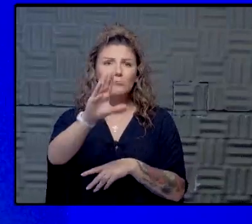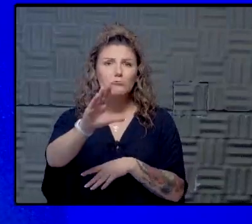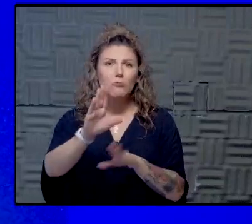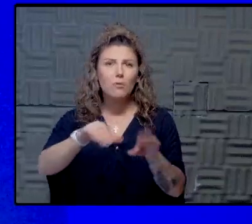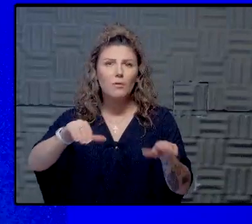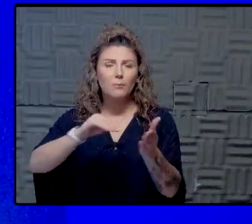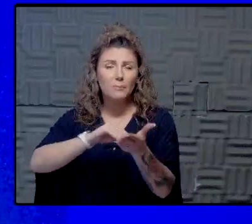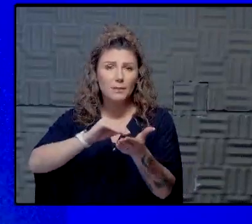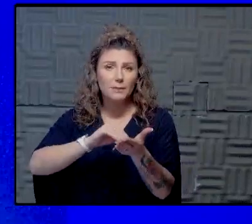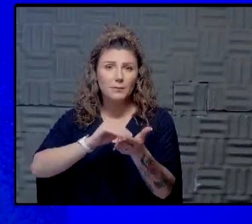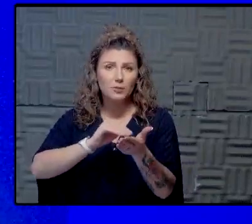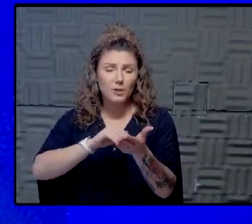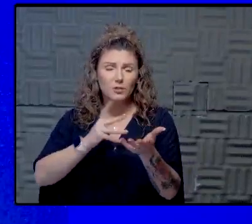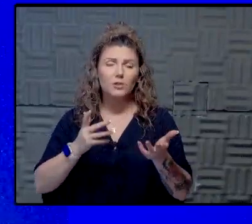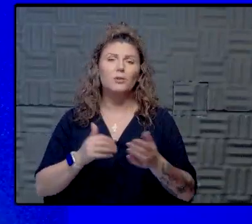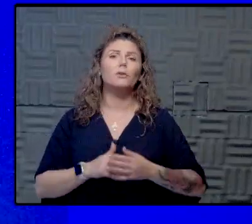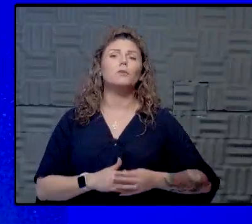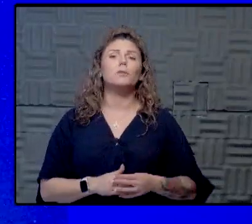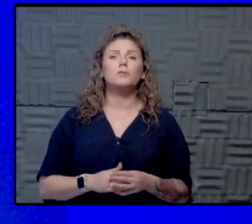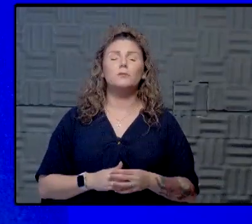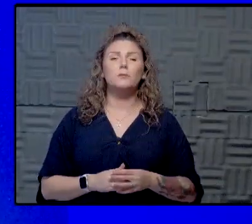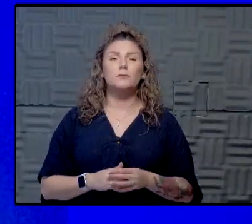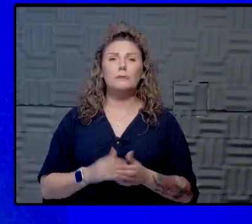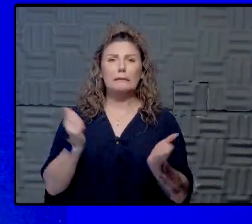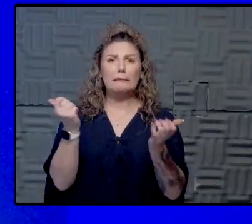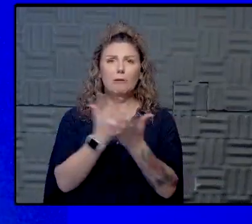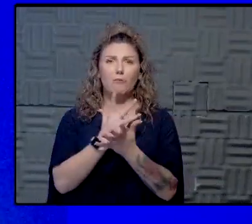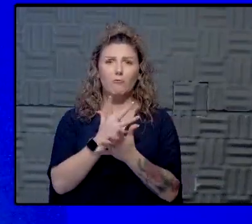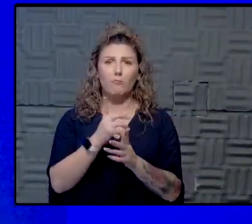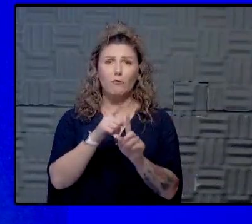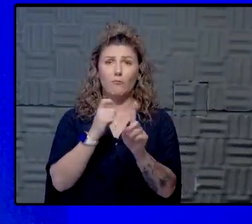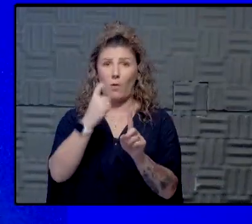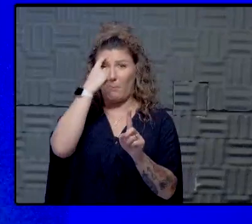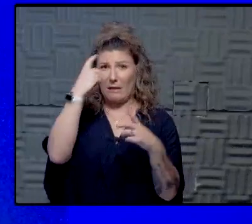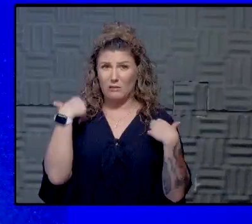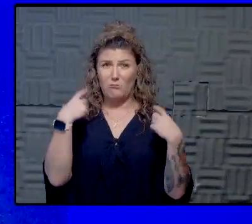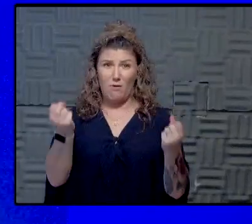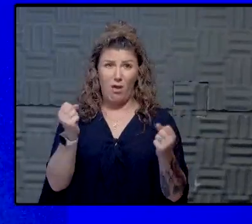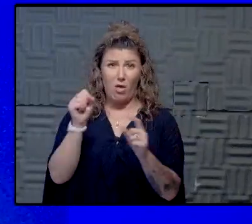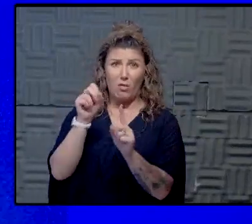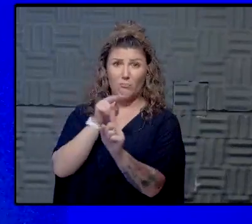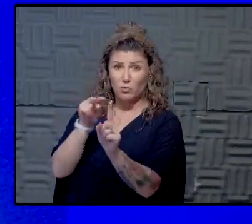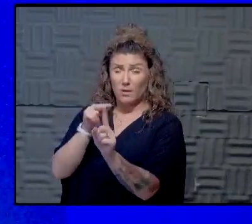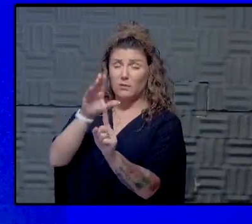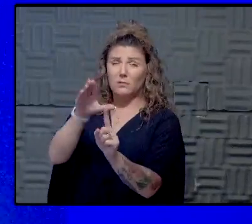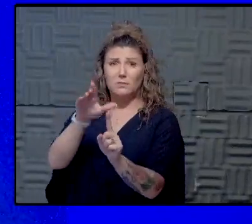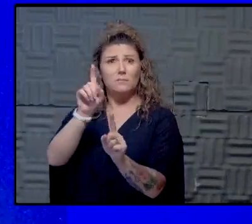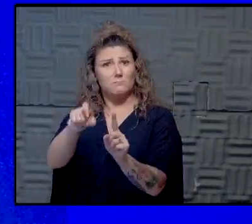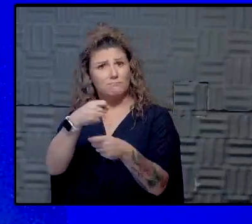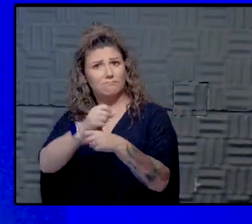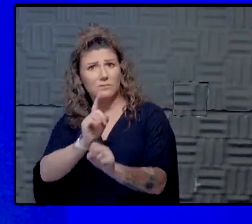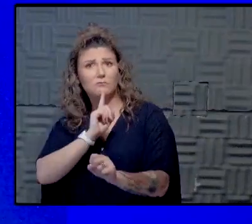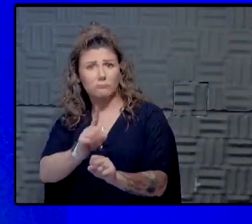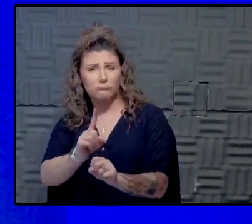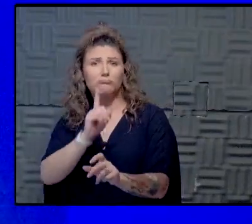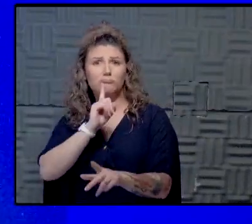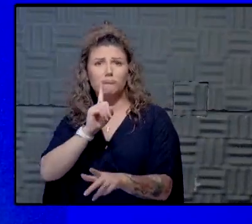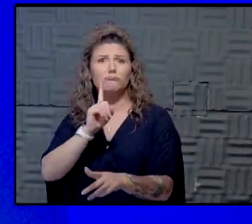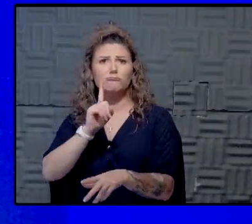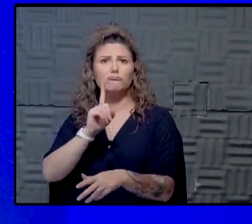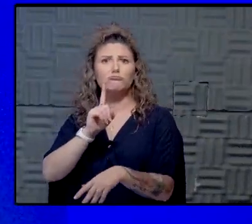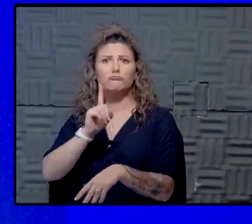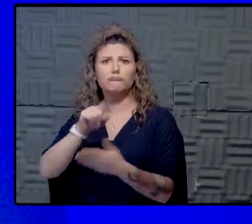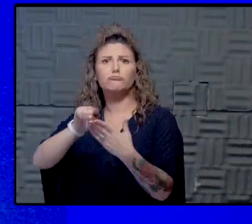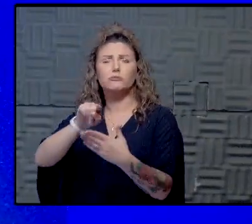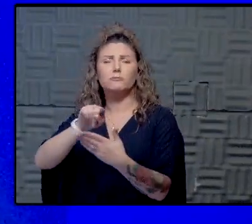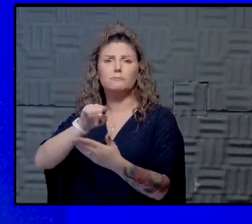pediatrician, make sure that everything is going well from a mental health perspective, but there's been a lot of kids who have had COVID-19.